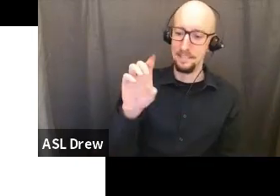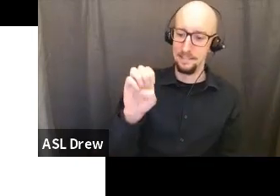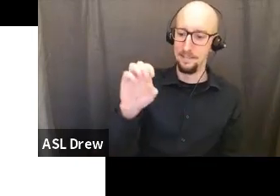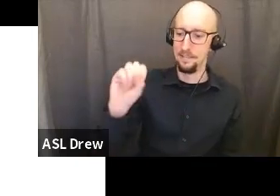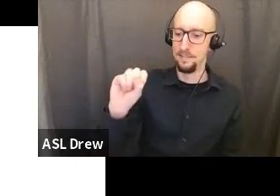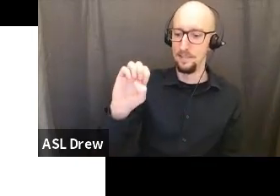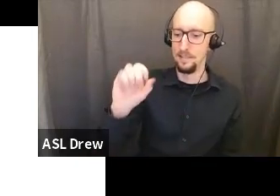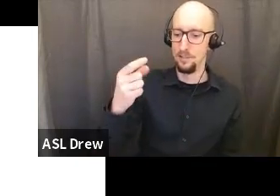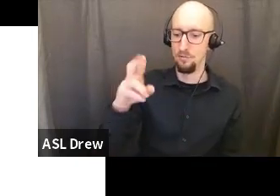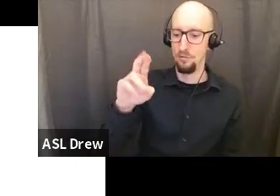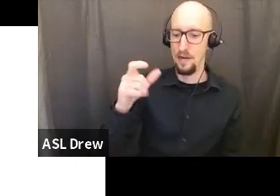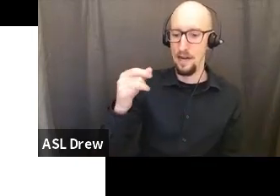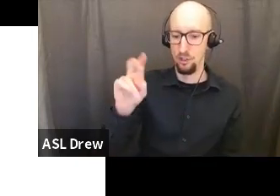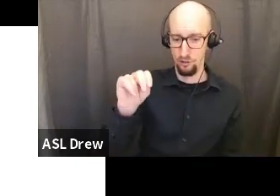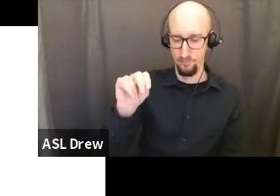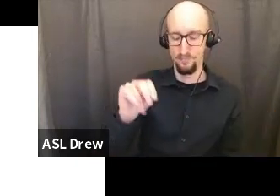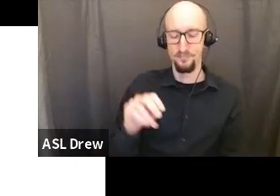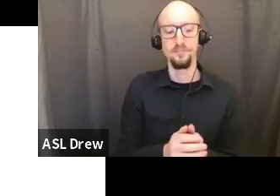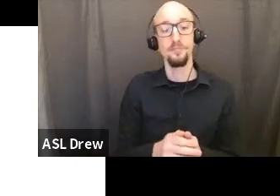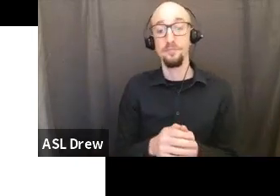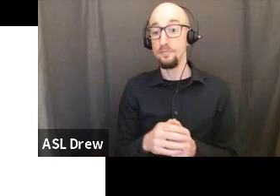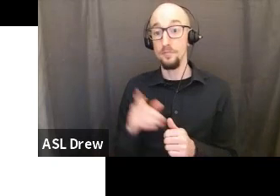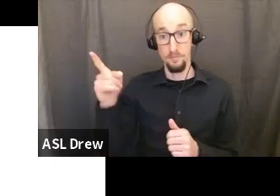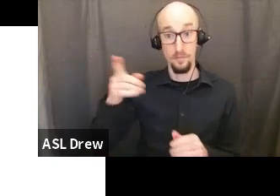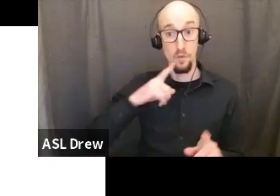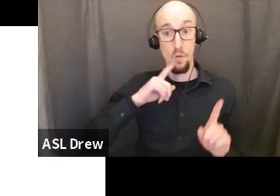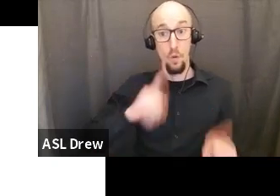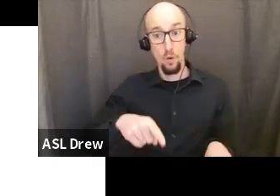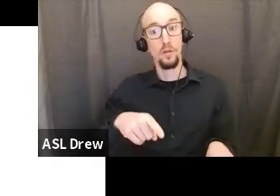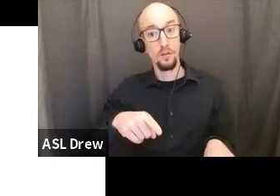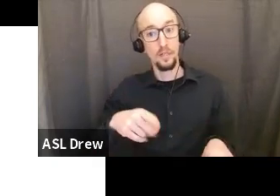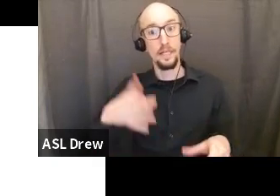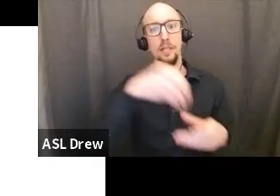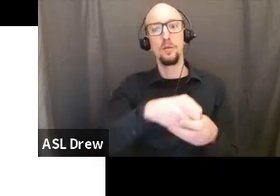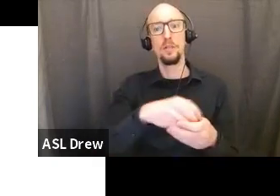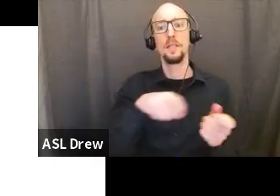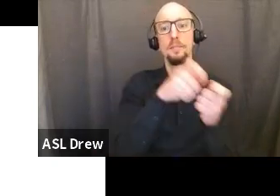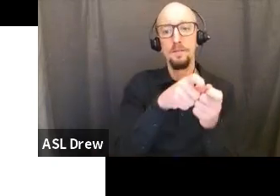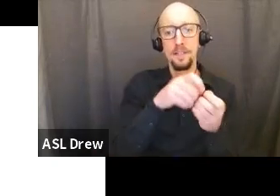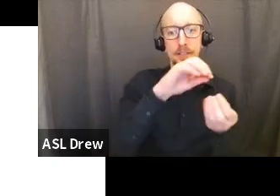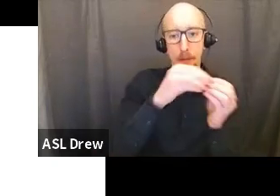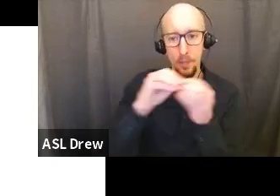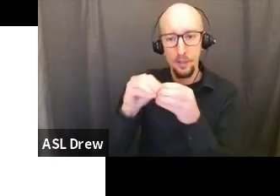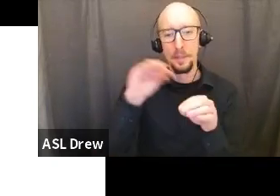involved explicit racial quotas for different high schools.